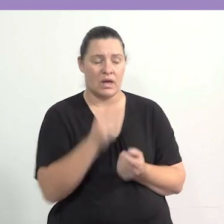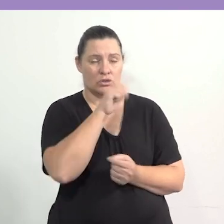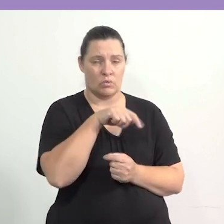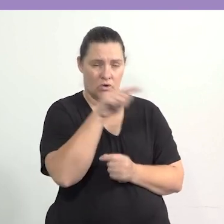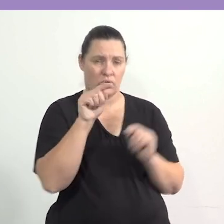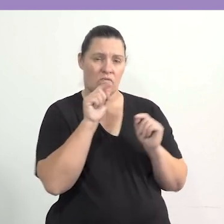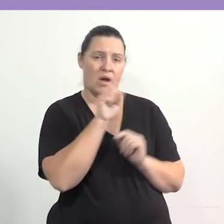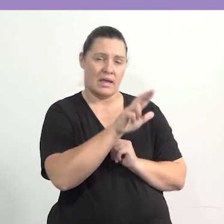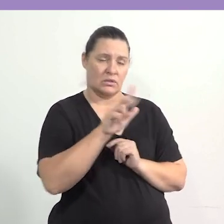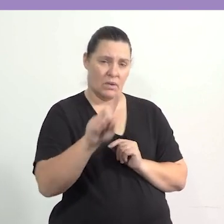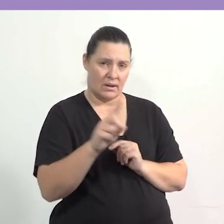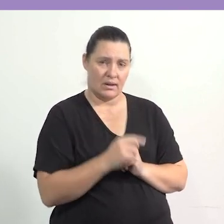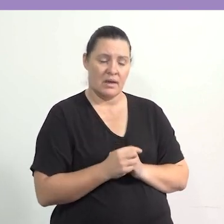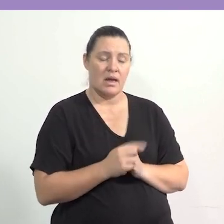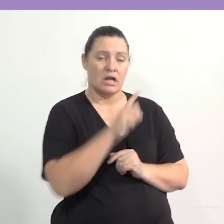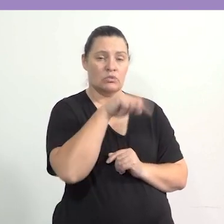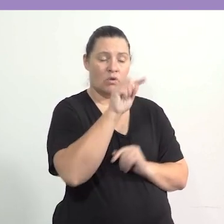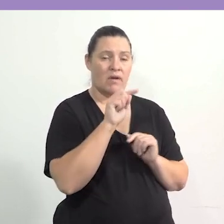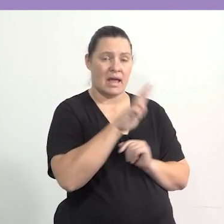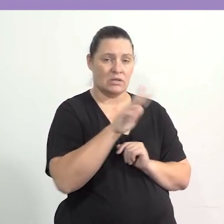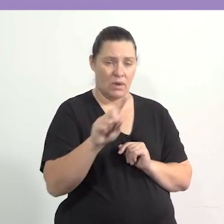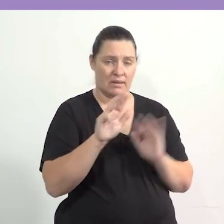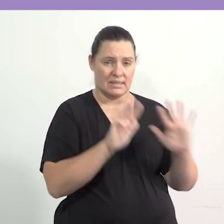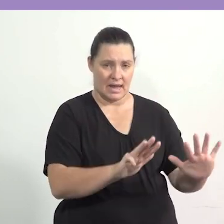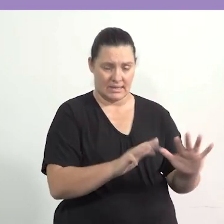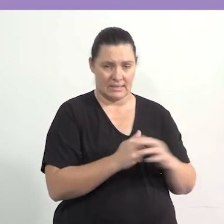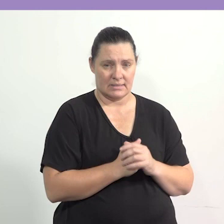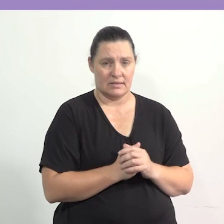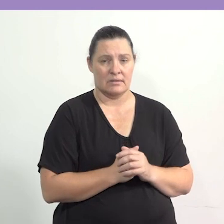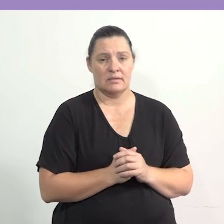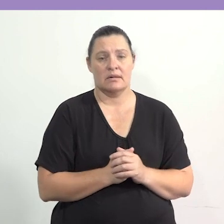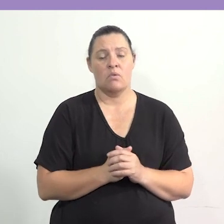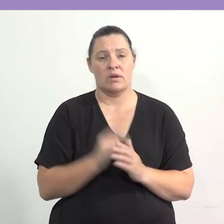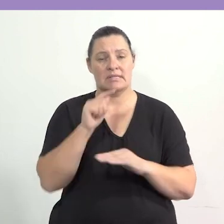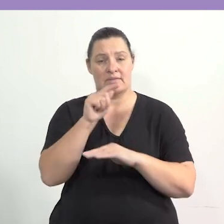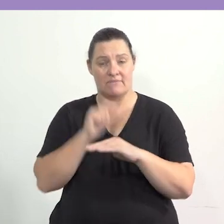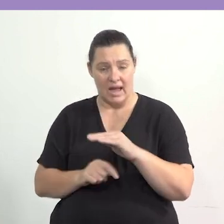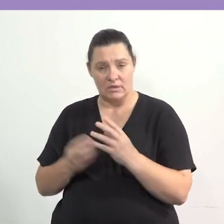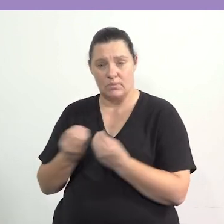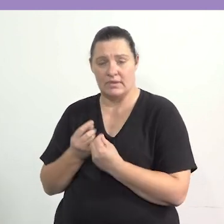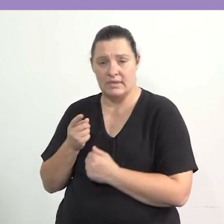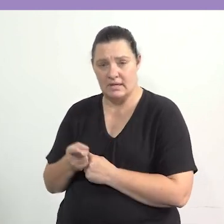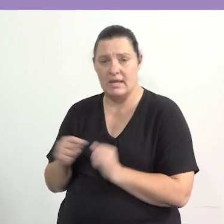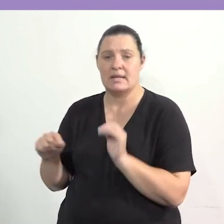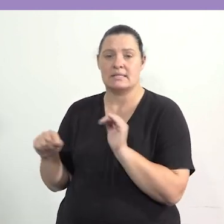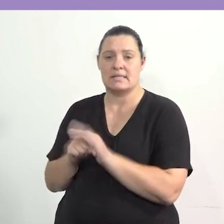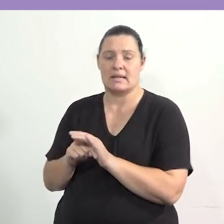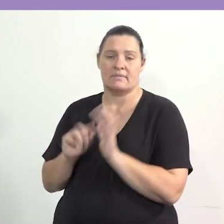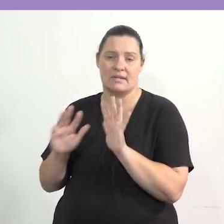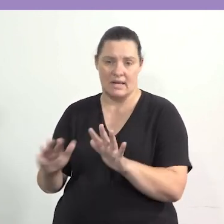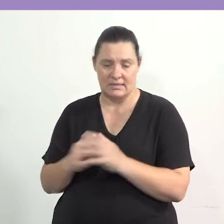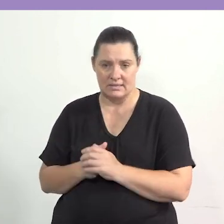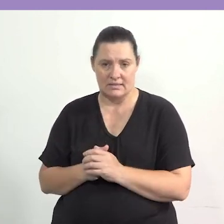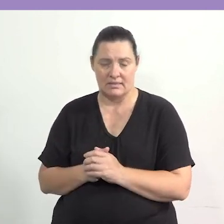square root of 81. The square root of 81 is 9. We are going to divide that by negative